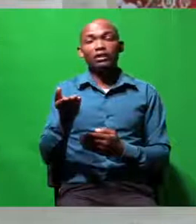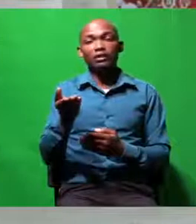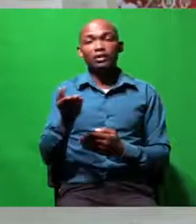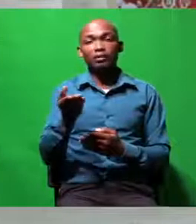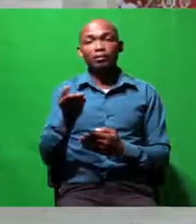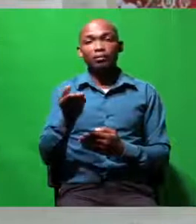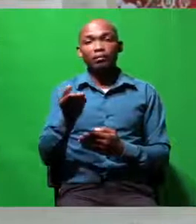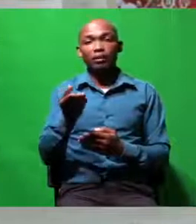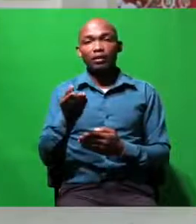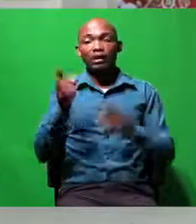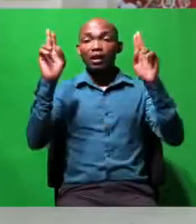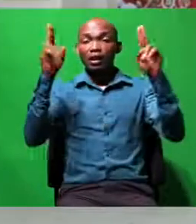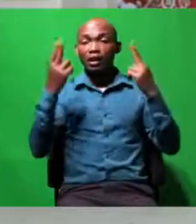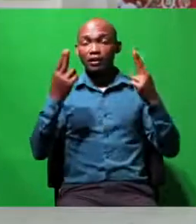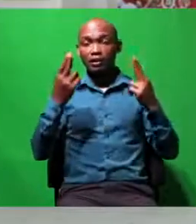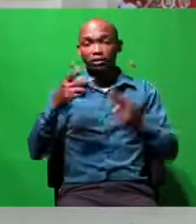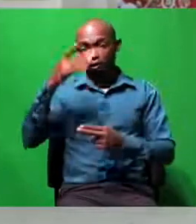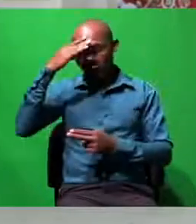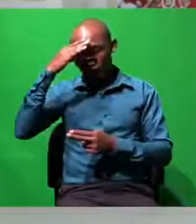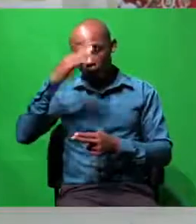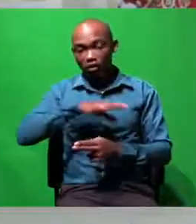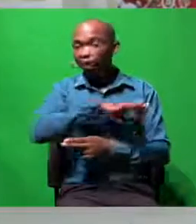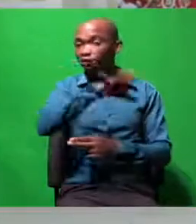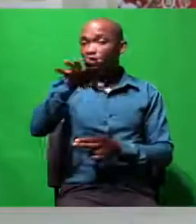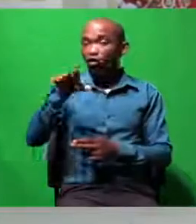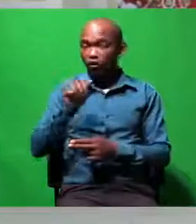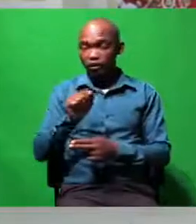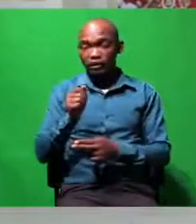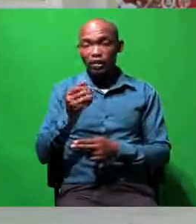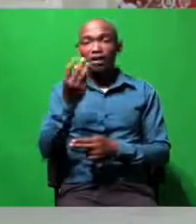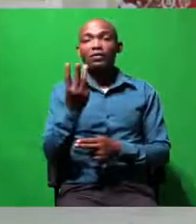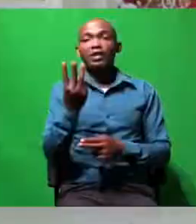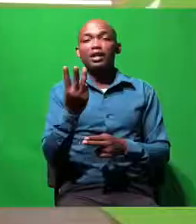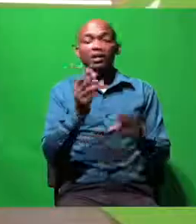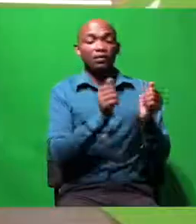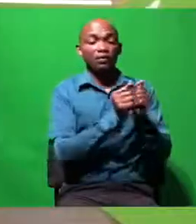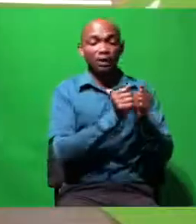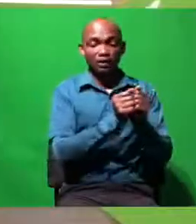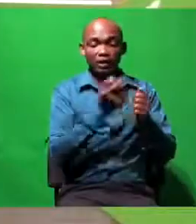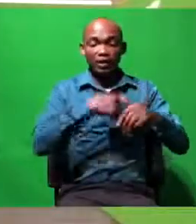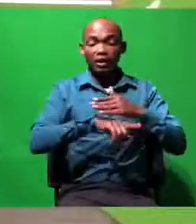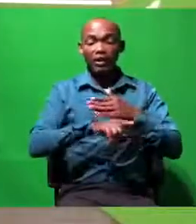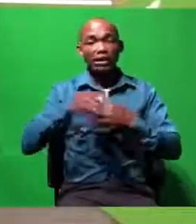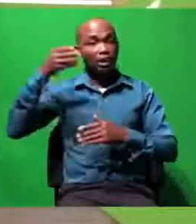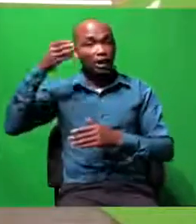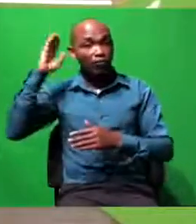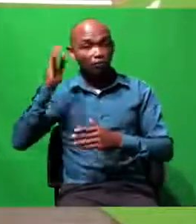Now, let us look about those three main organs of government. So let us start from